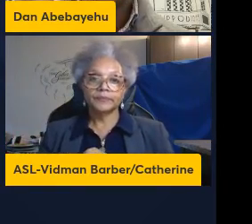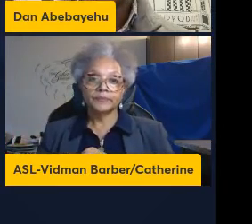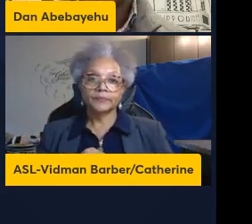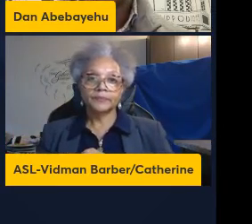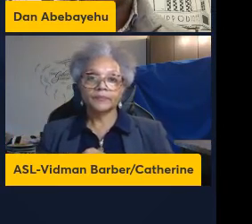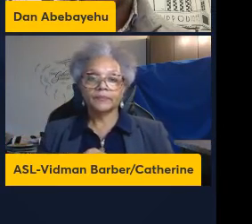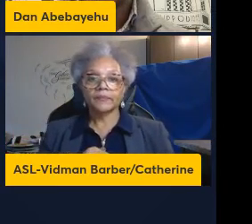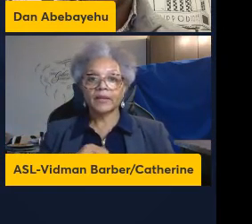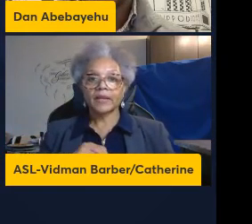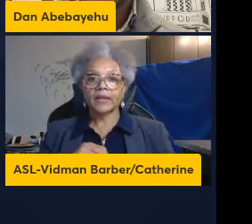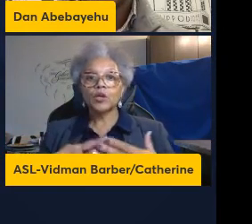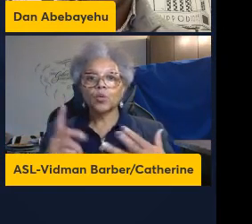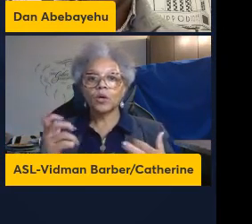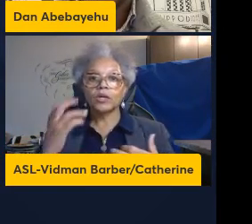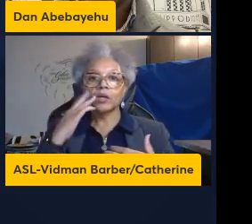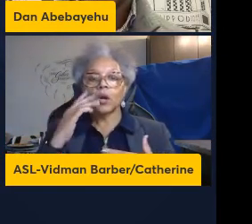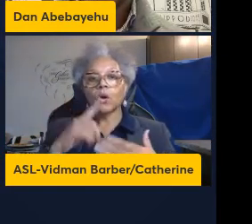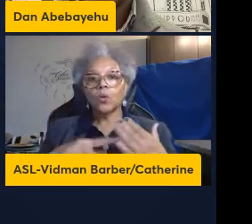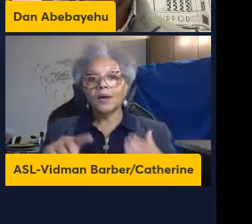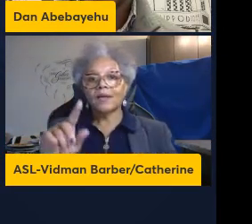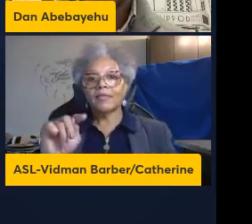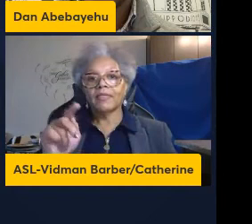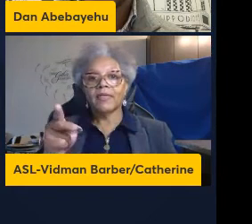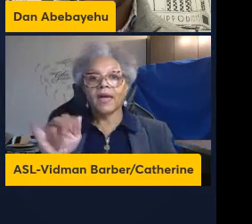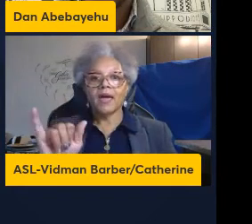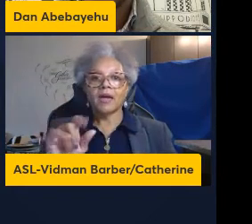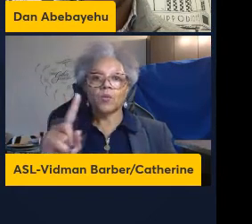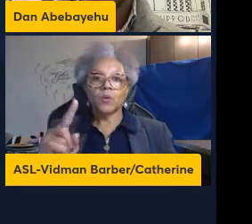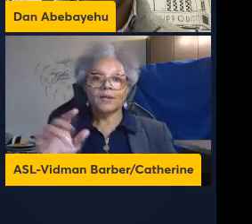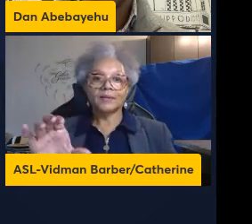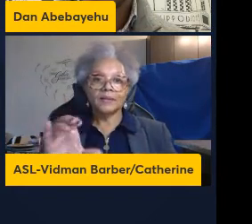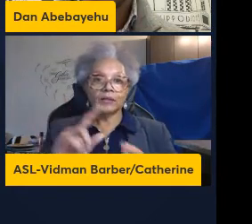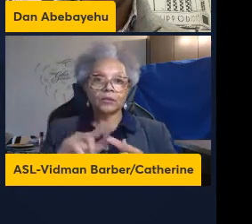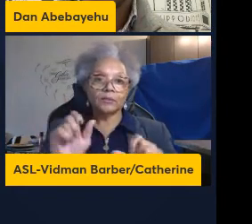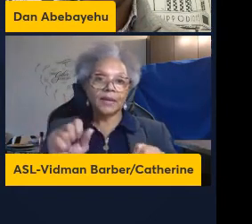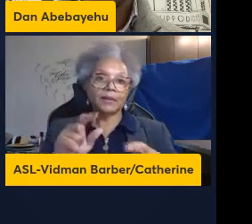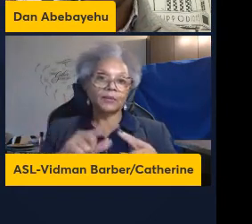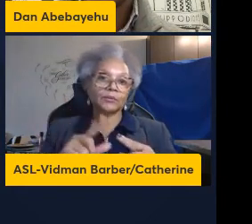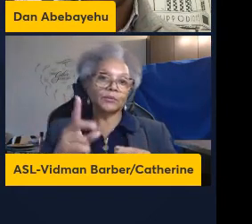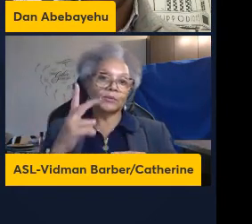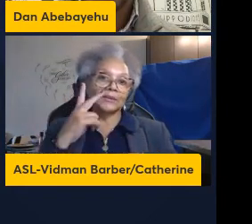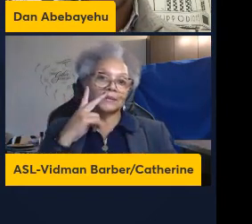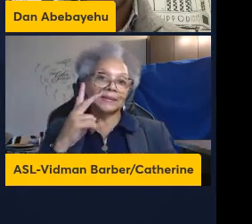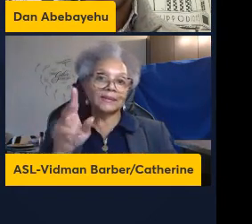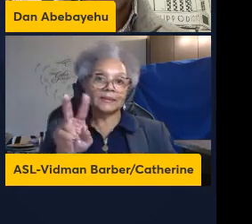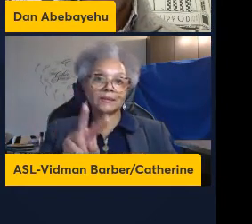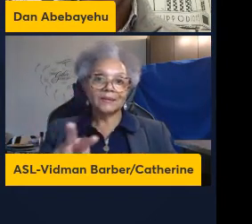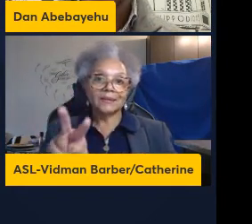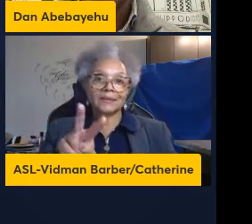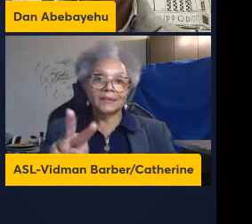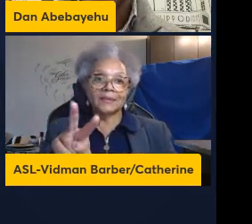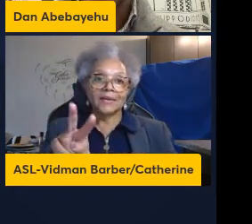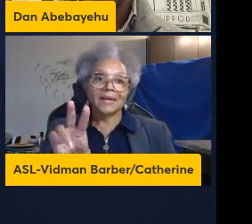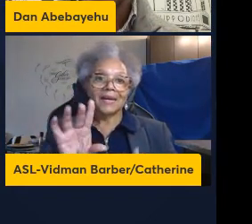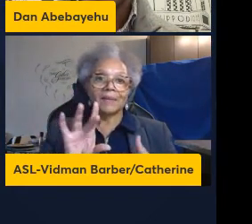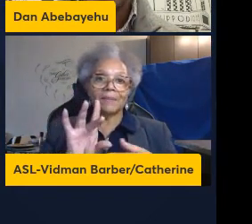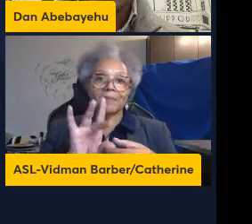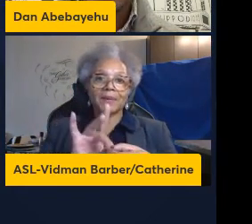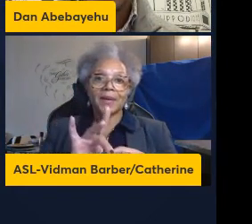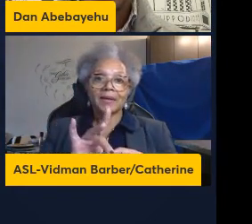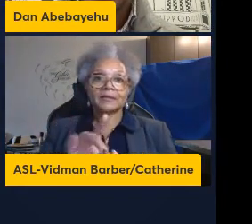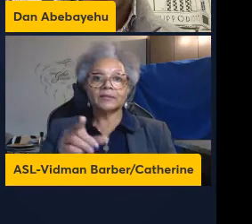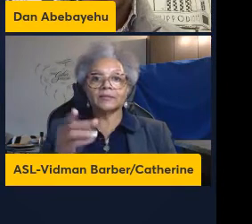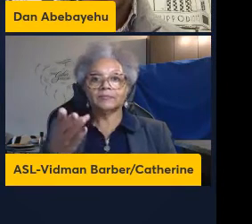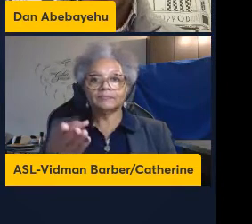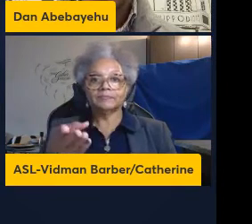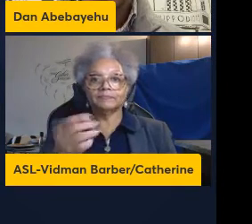And wanting to know what Thy1 does, we were able to do via IP show that it binds to inactive alpha V